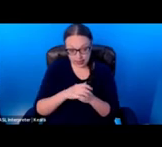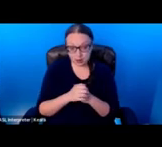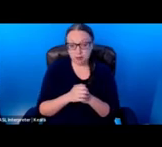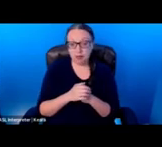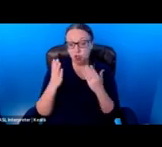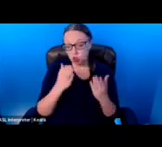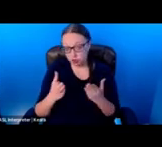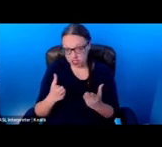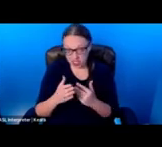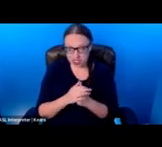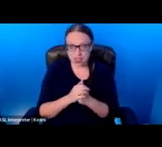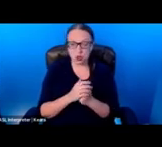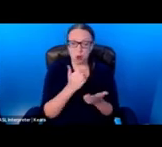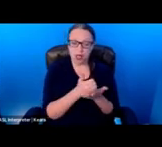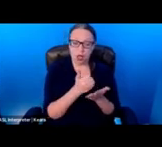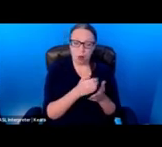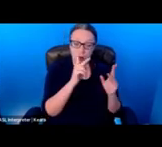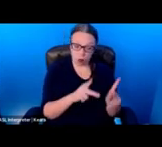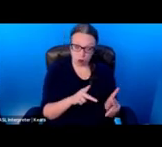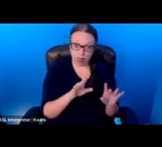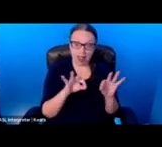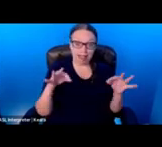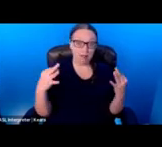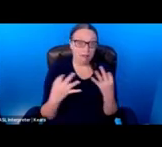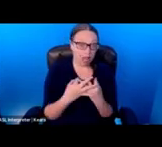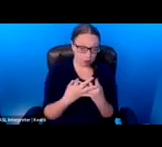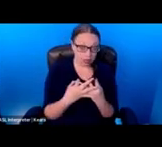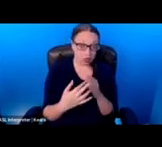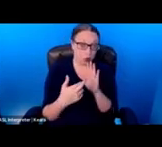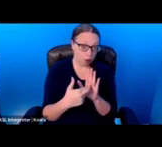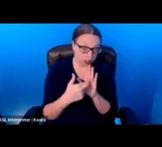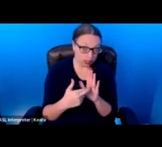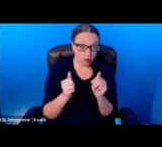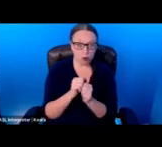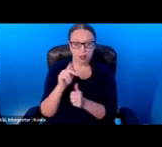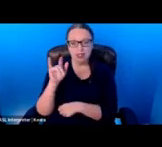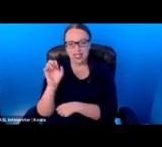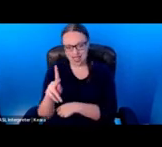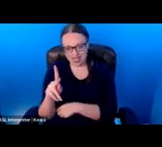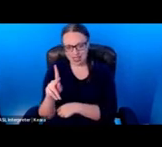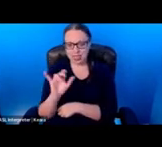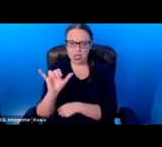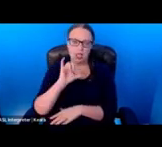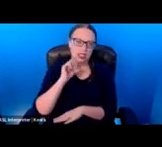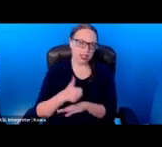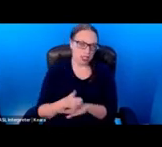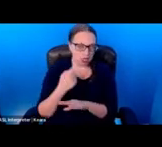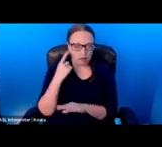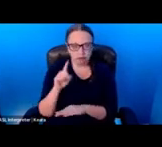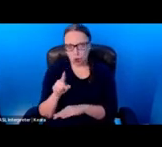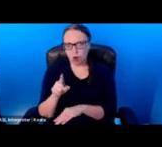We assist the person and the family representative with tasks related to their self-directed services, such as arranging for